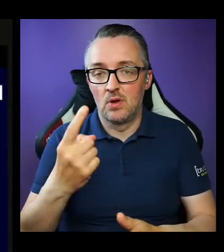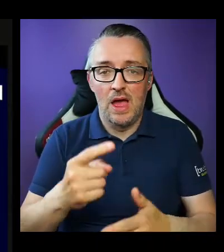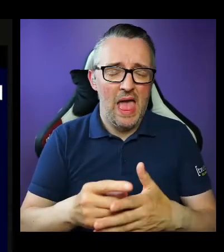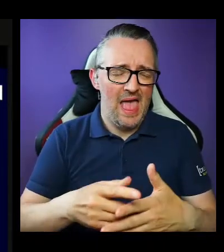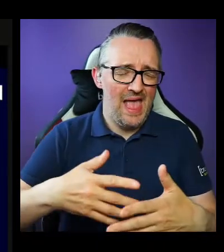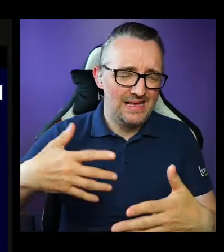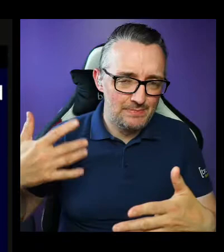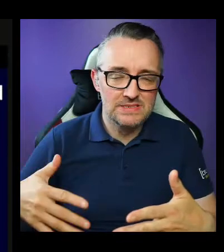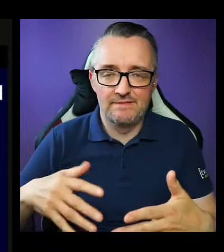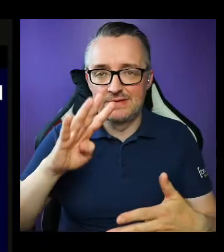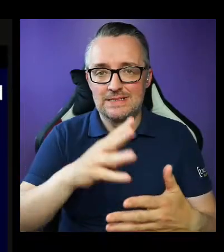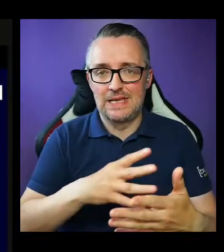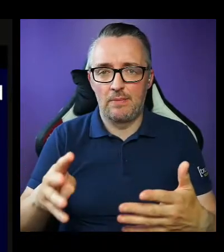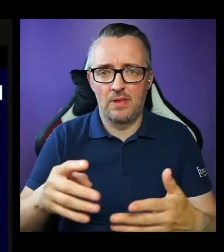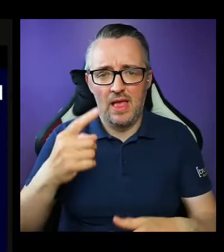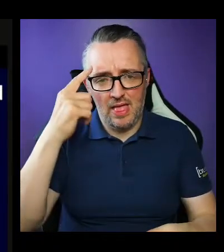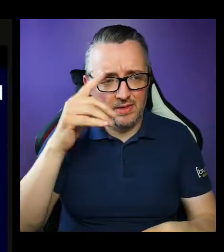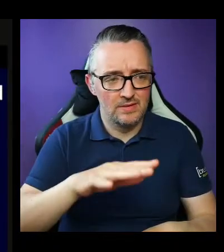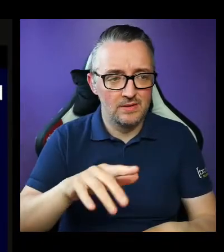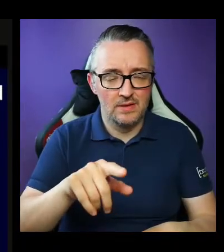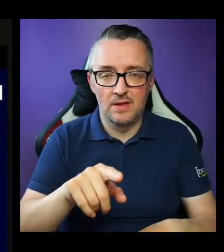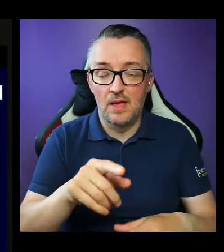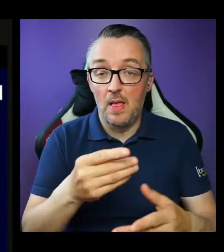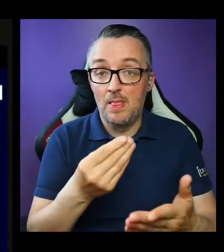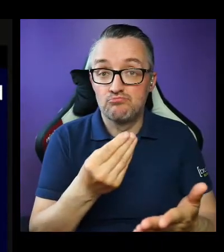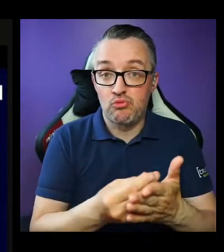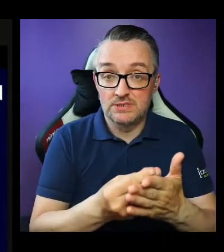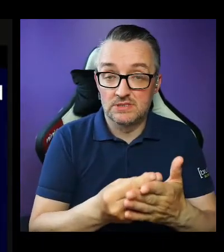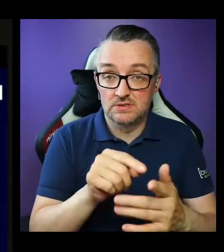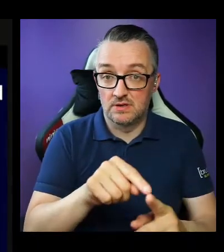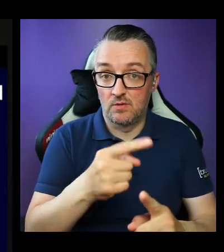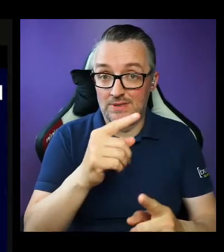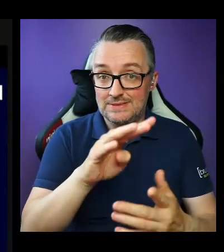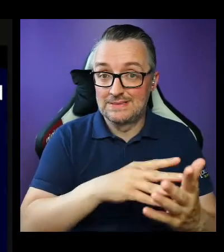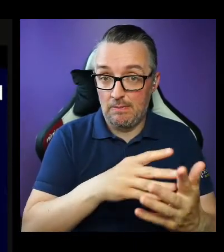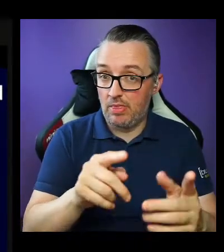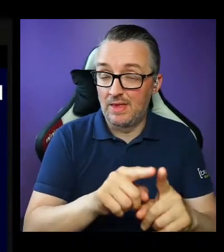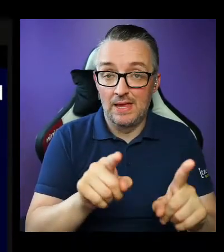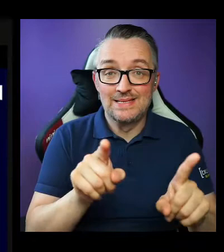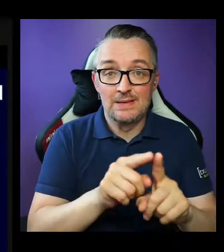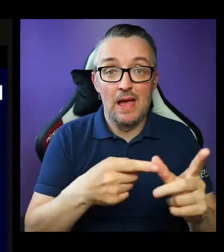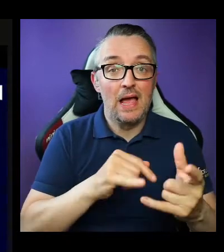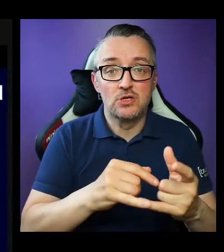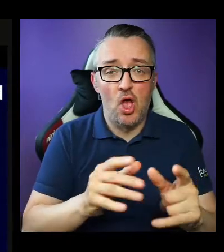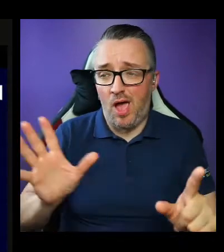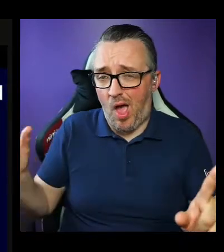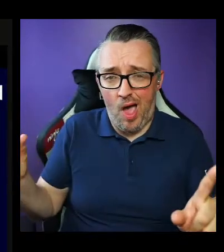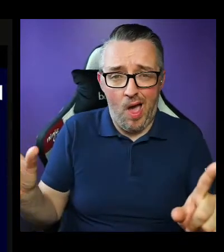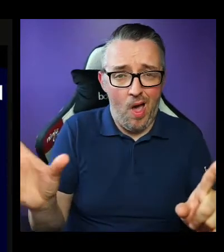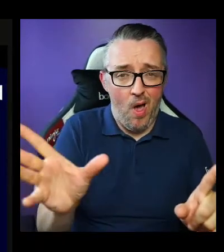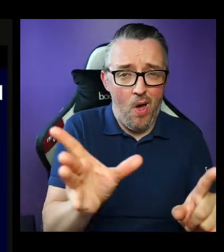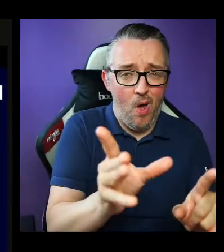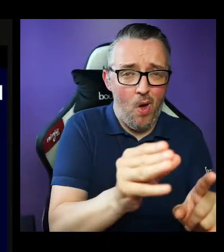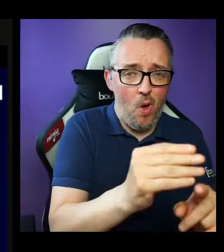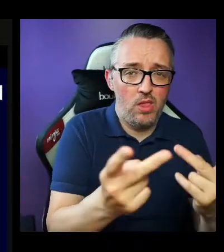expensive tables that we had. I think was almost the same price as all the other tables that we're having